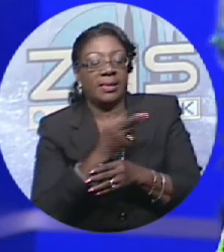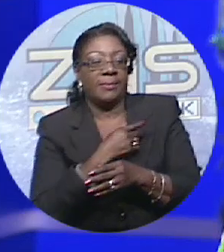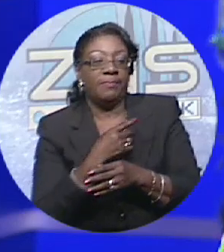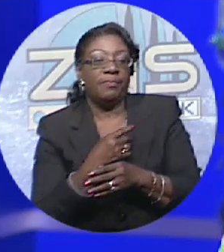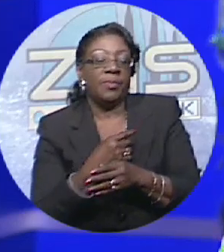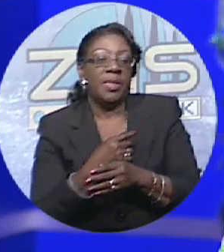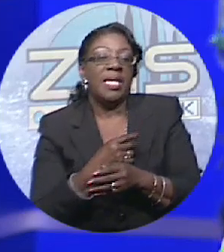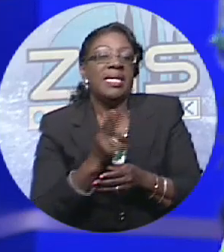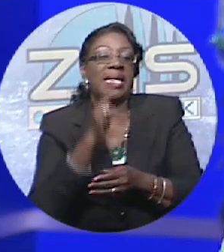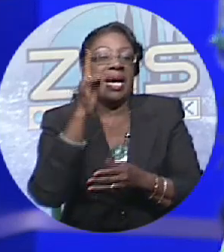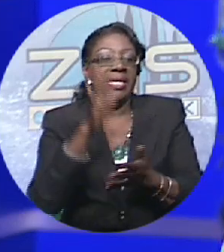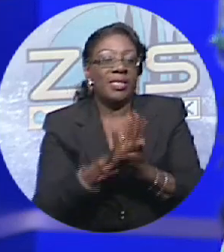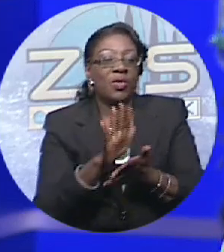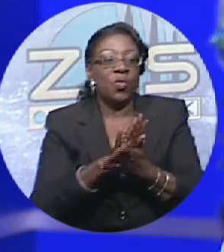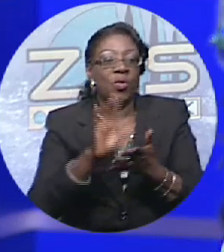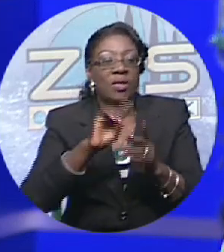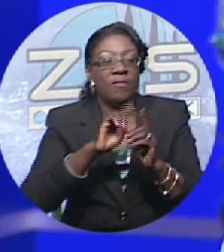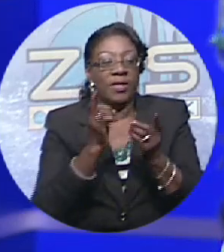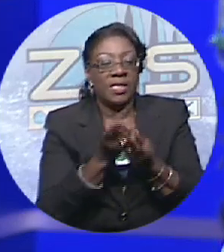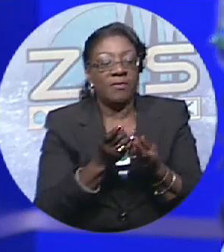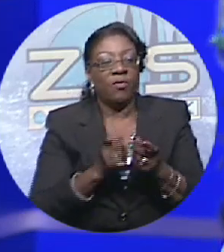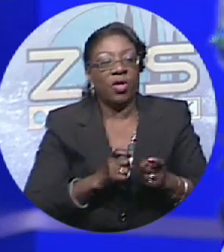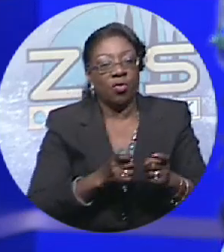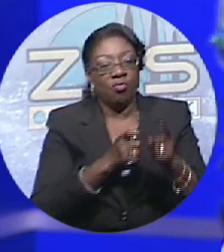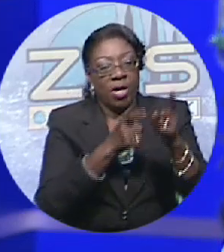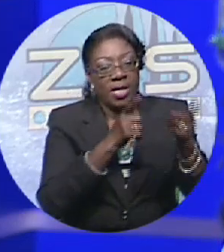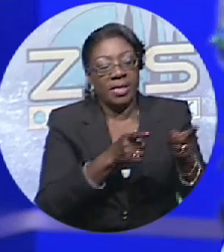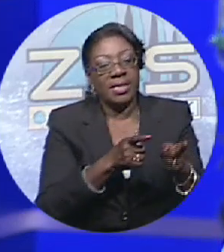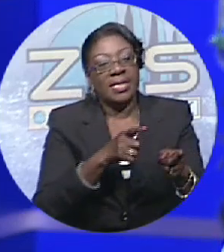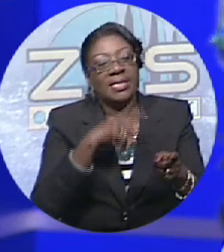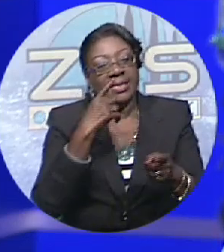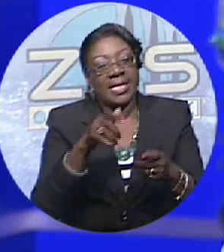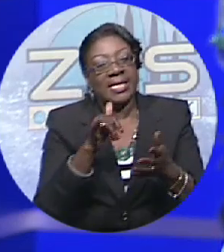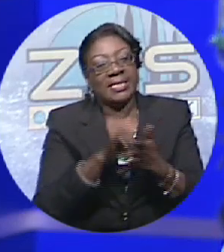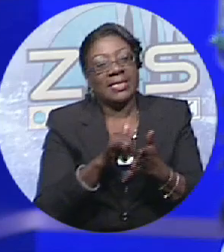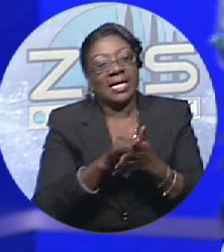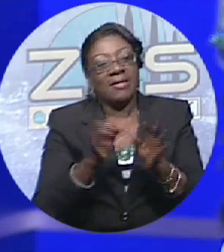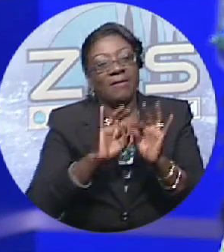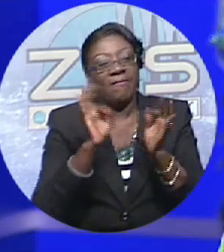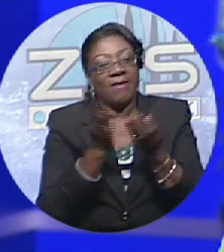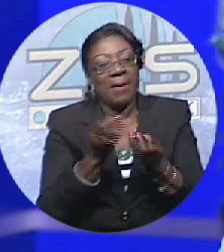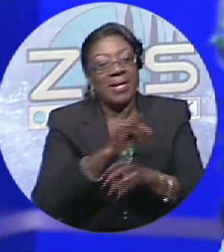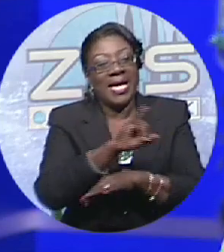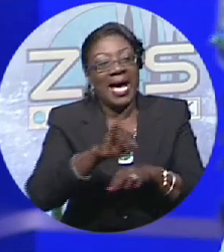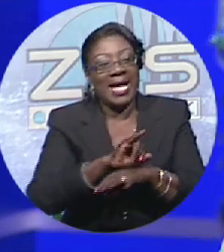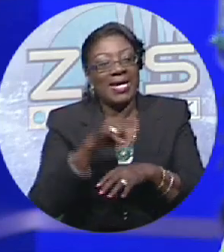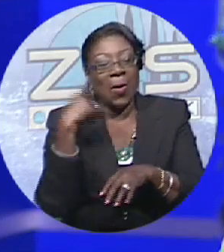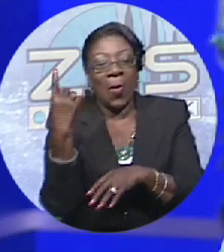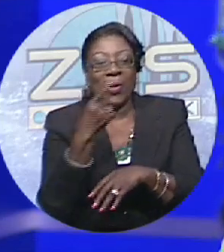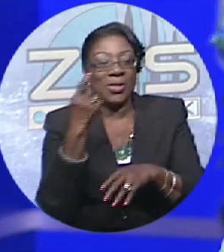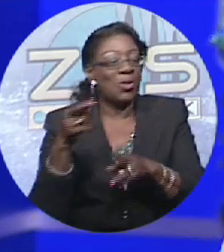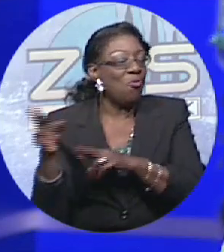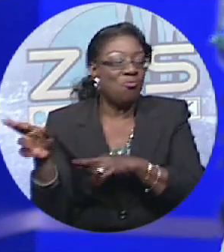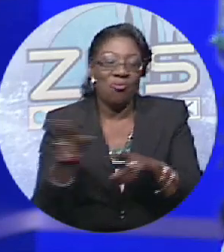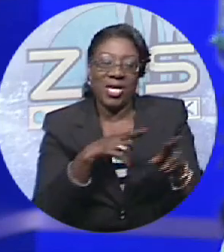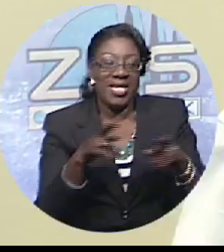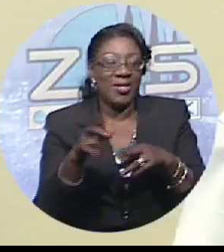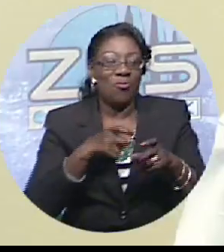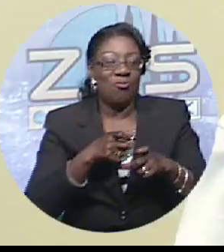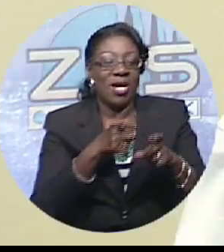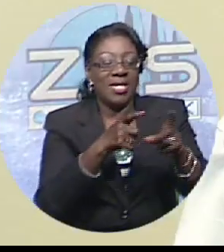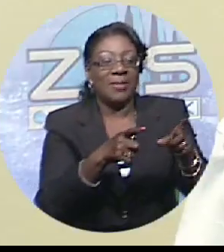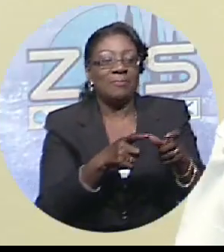Organizer for the high school division at this year's Marathon Bahamas, Trevor Strawn, said the Family Island schools are all set to go. We